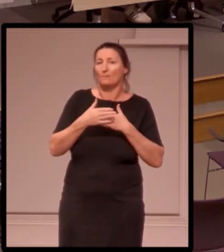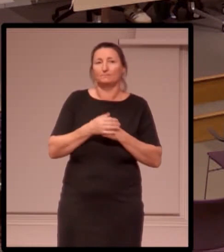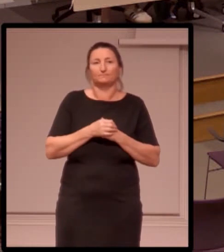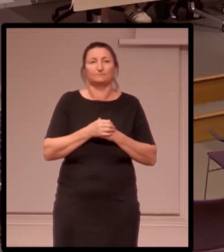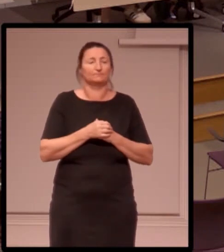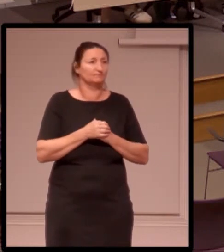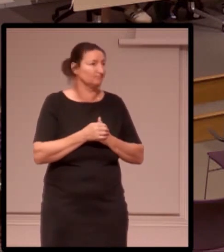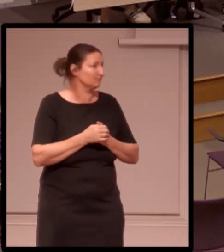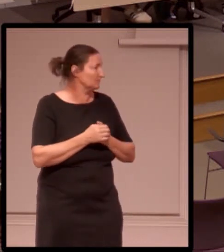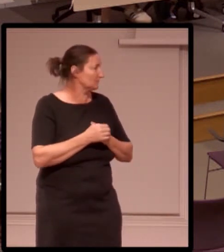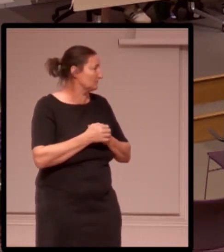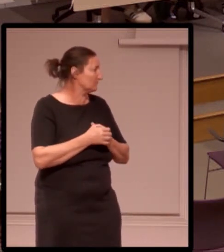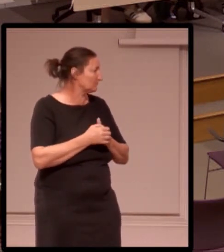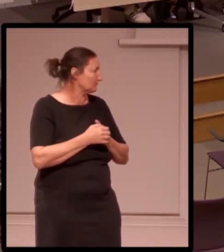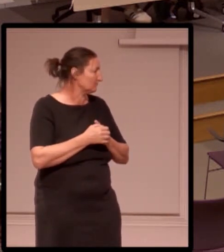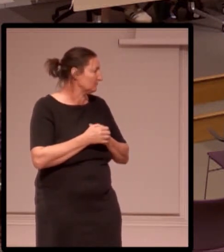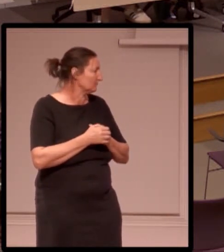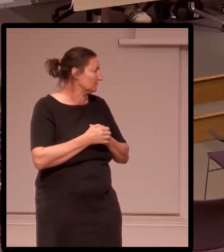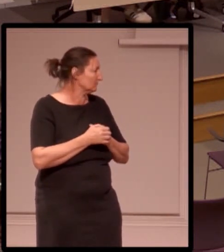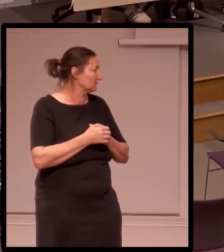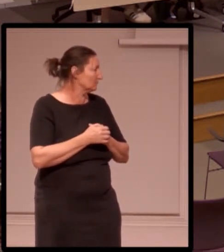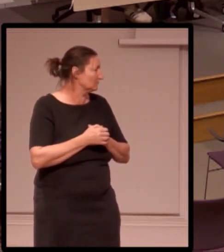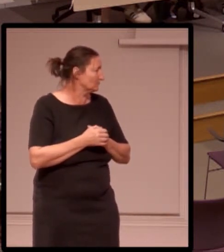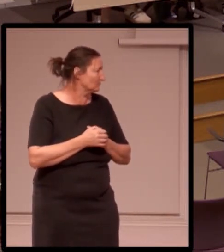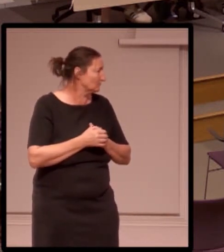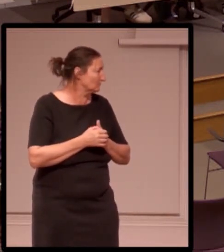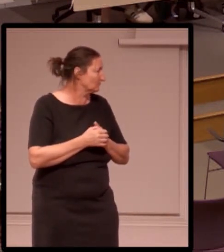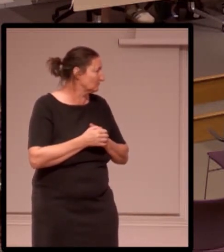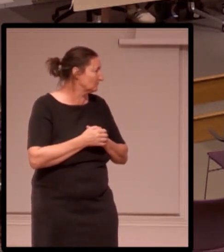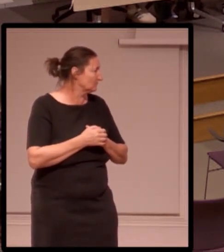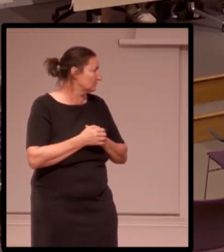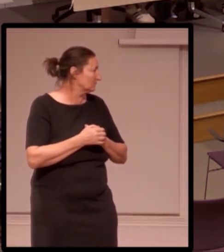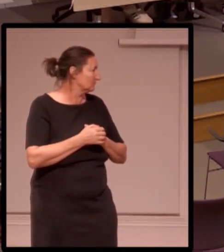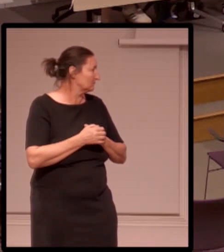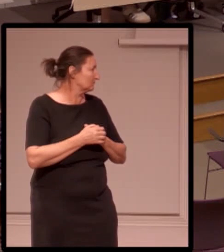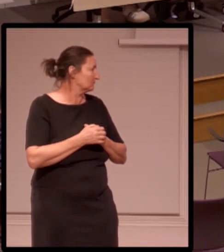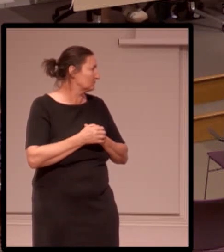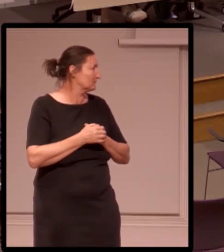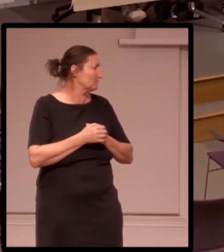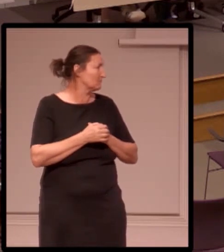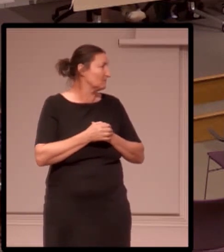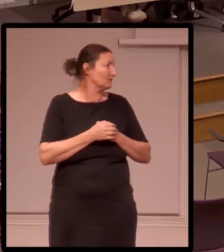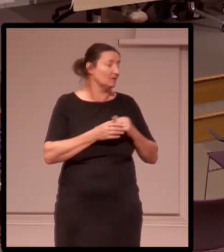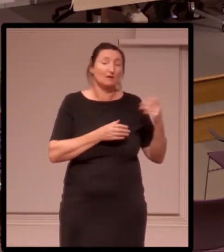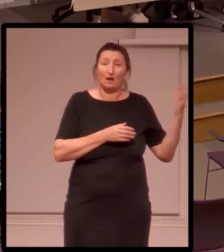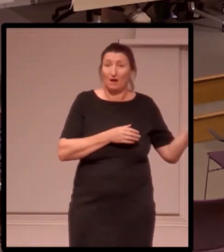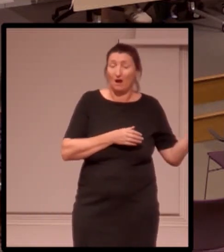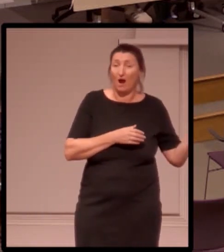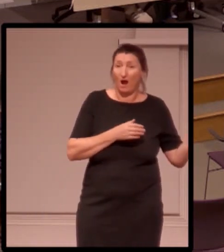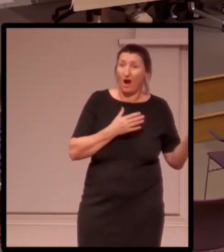checking back in with people? Okay, does anybody want to add anything? Yeah, I think for me, I would say,